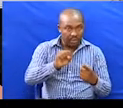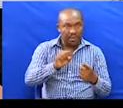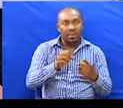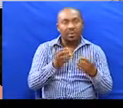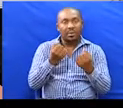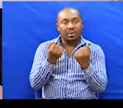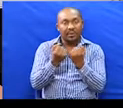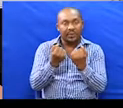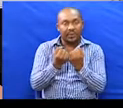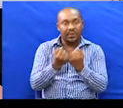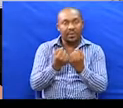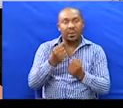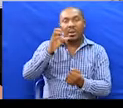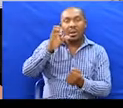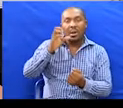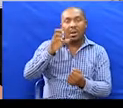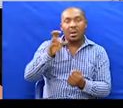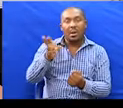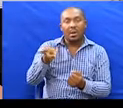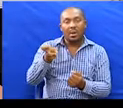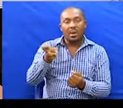a number of genes.